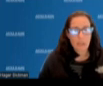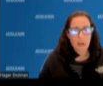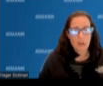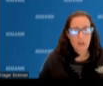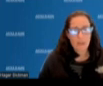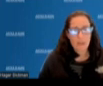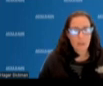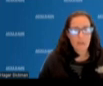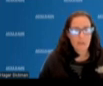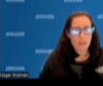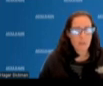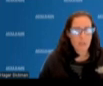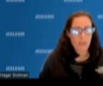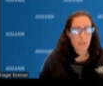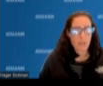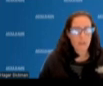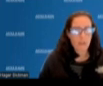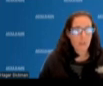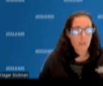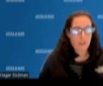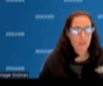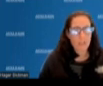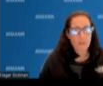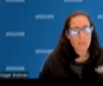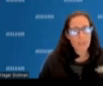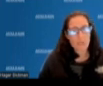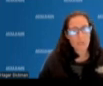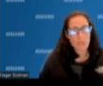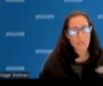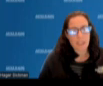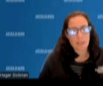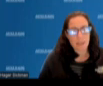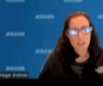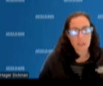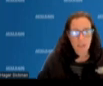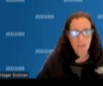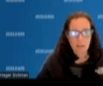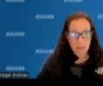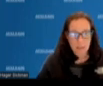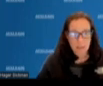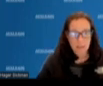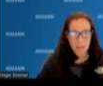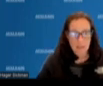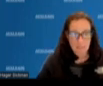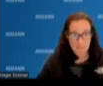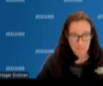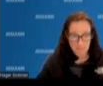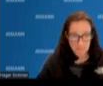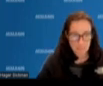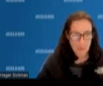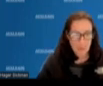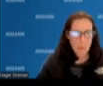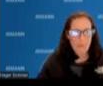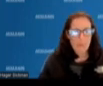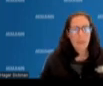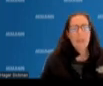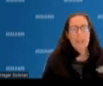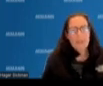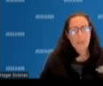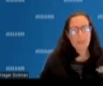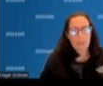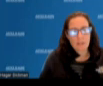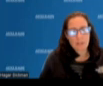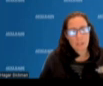done that could first be rolled back? And those are not just the services, but really the expansion categories.